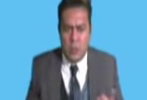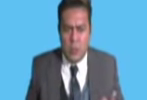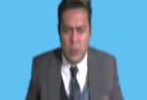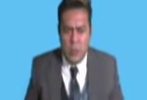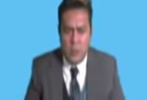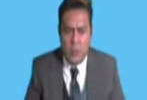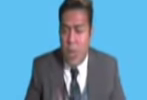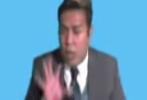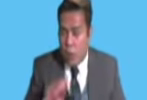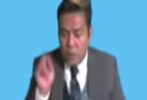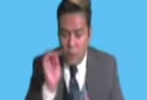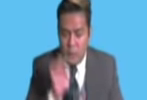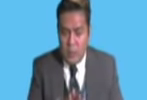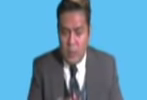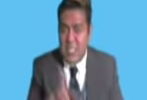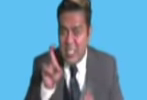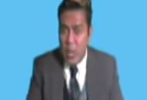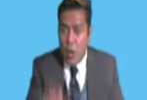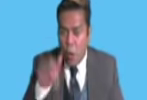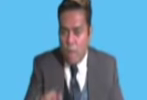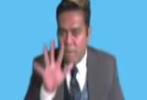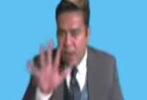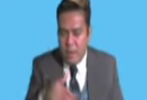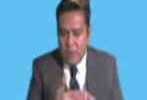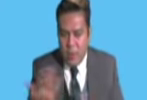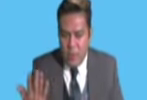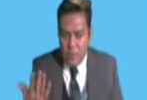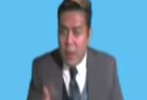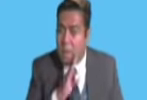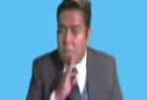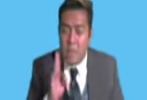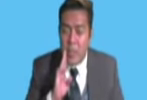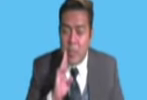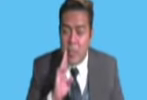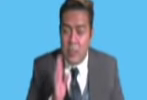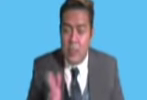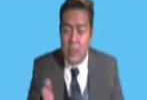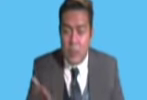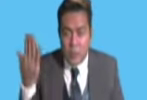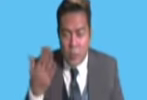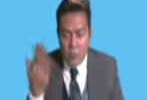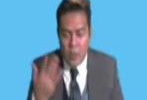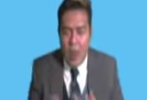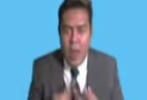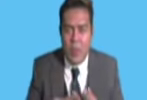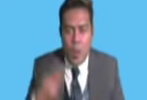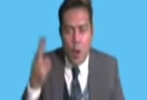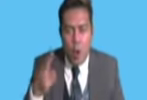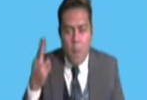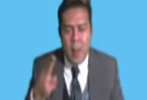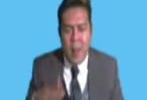and not stigmatized by staying home for 5 days and missing out from schools and other normal